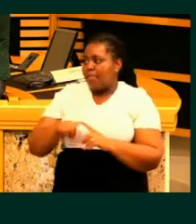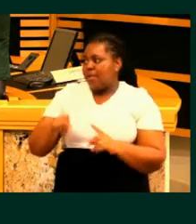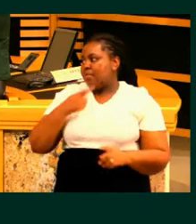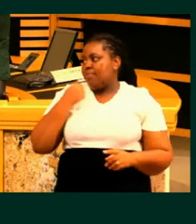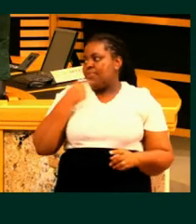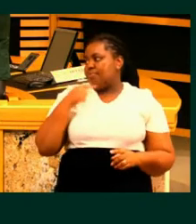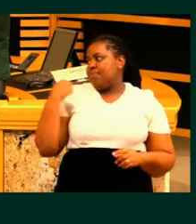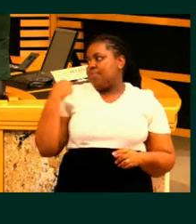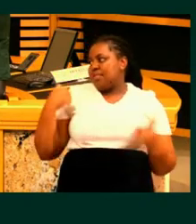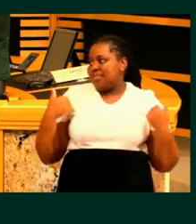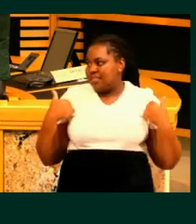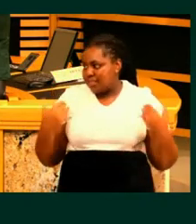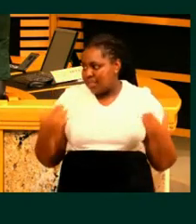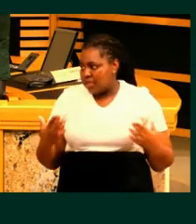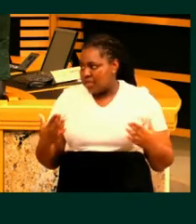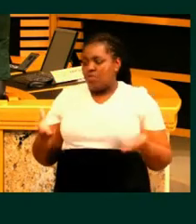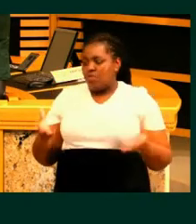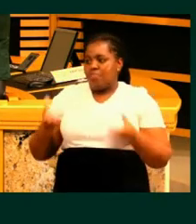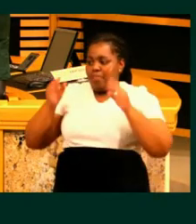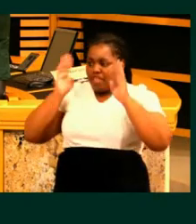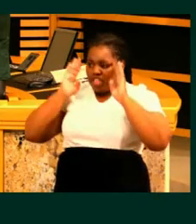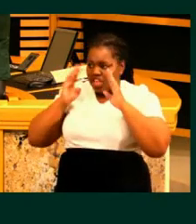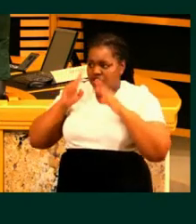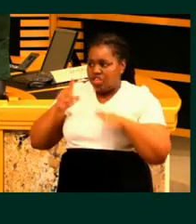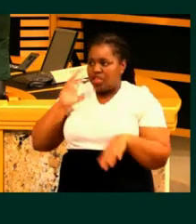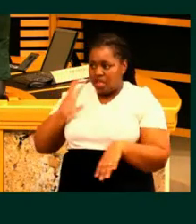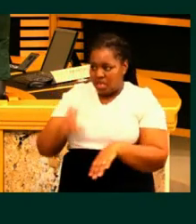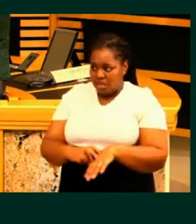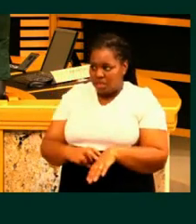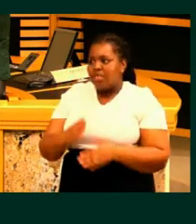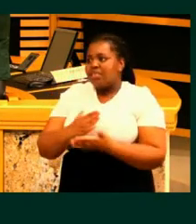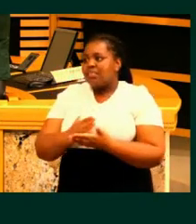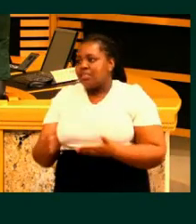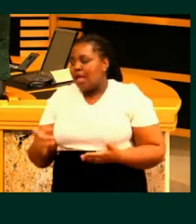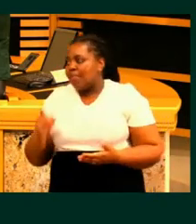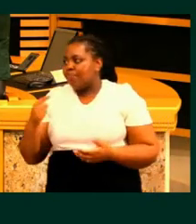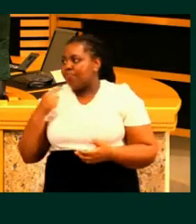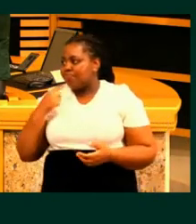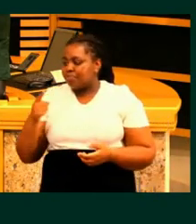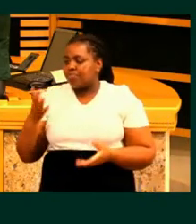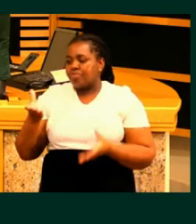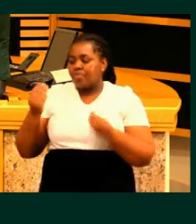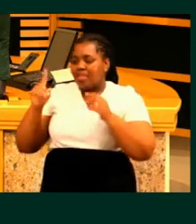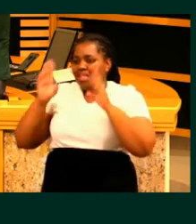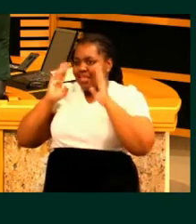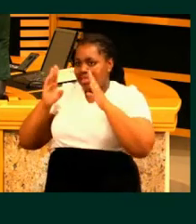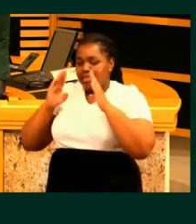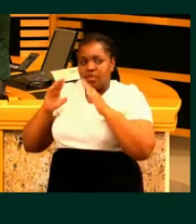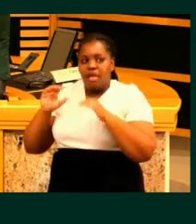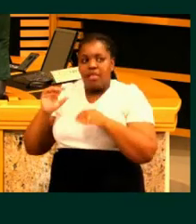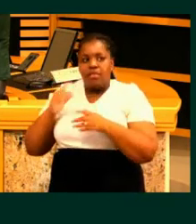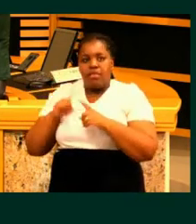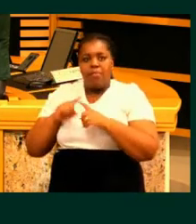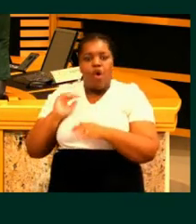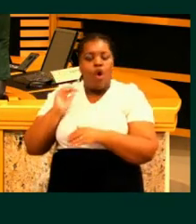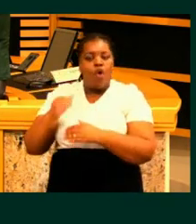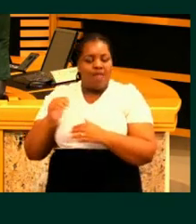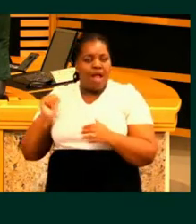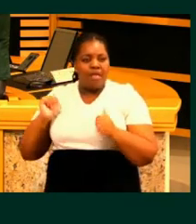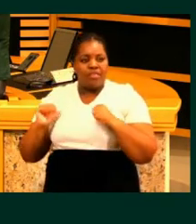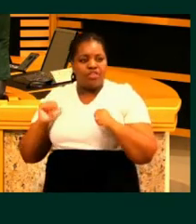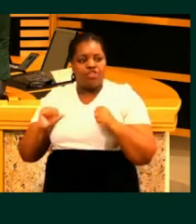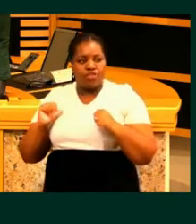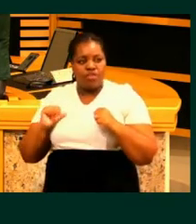it begun to get the attention it deserves some have called such attention and overreaction to normal